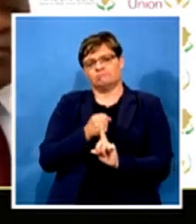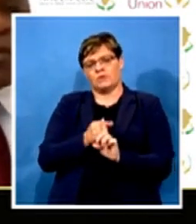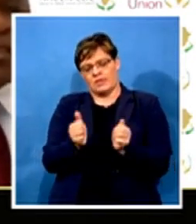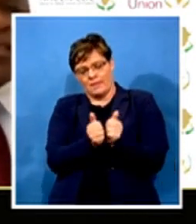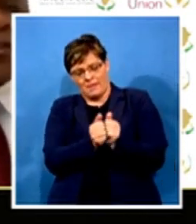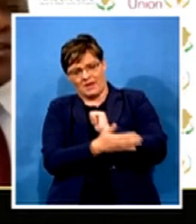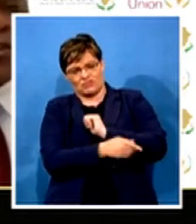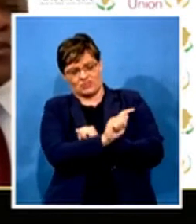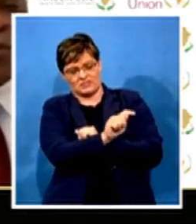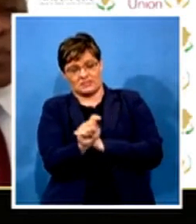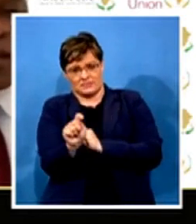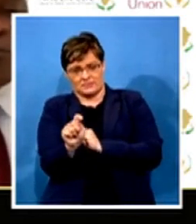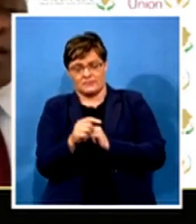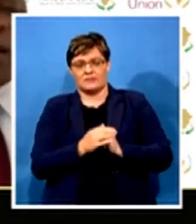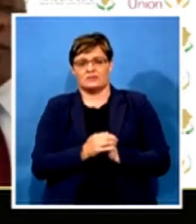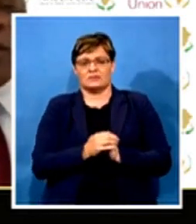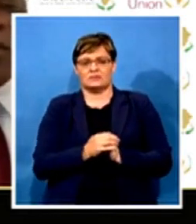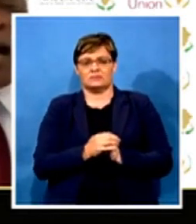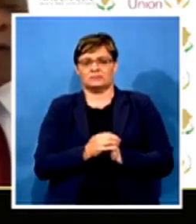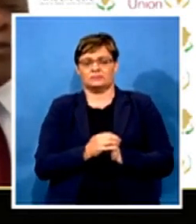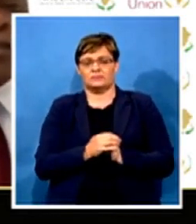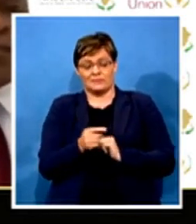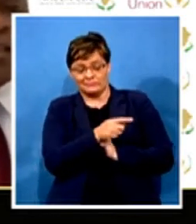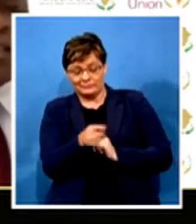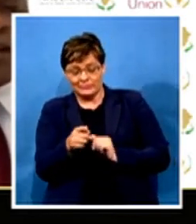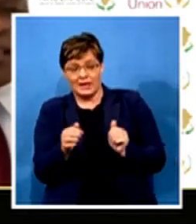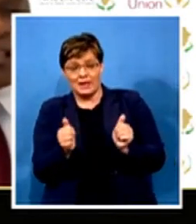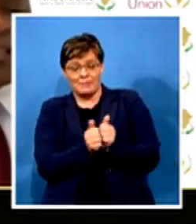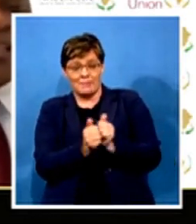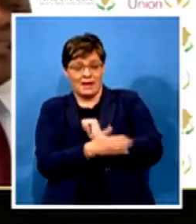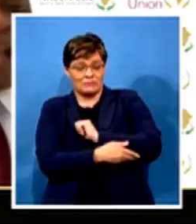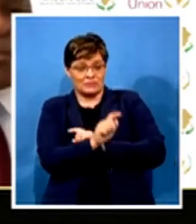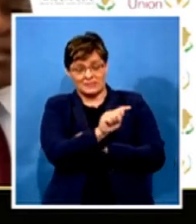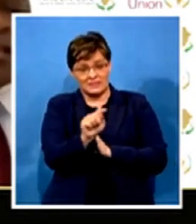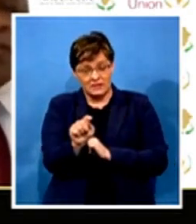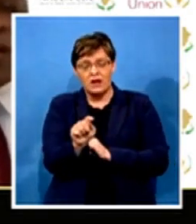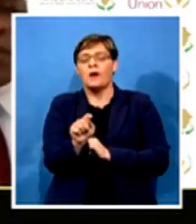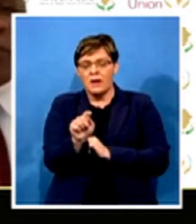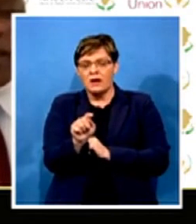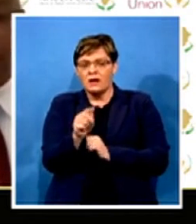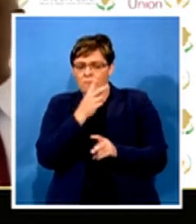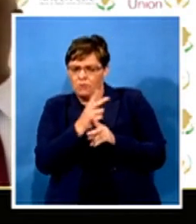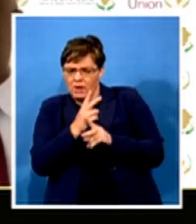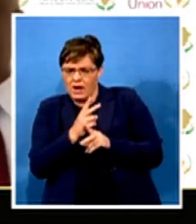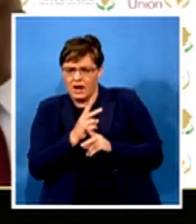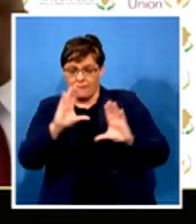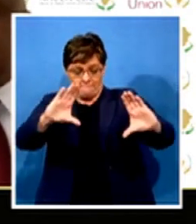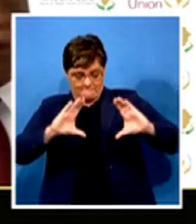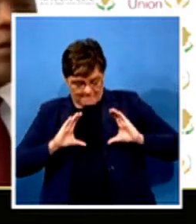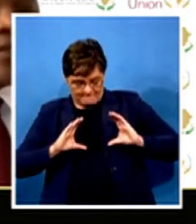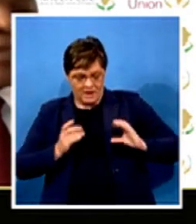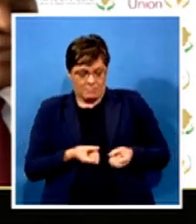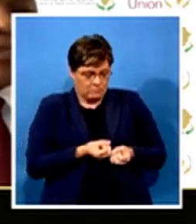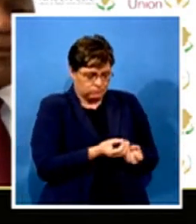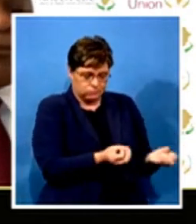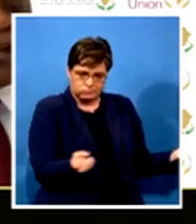is for member states to continue to prepare on how to deliver these vaccines in a timely and rapid fashion. I